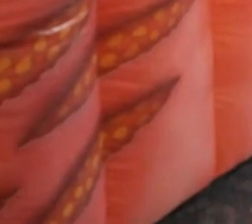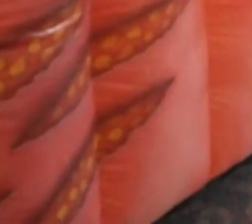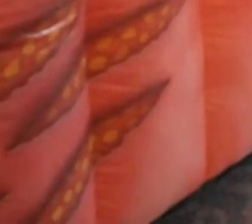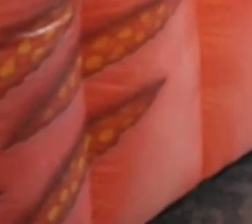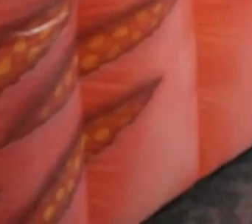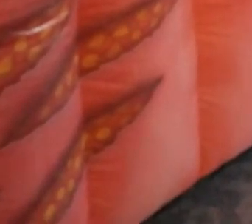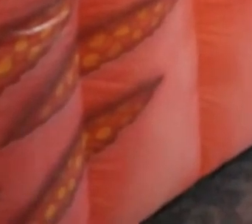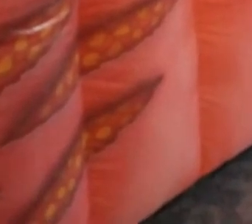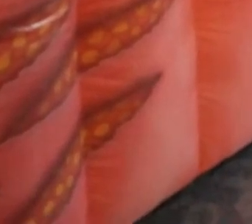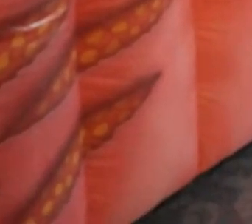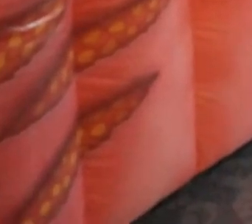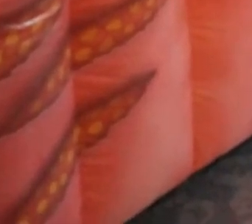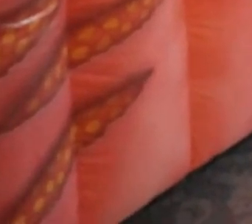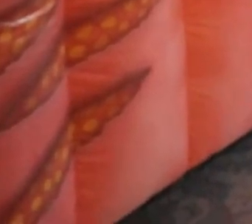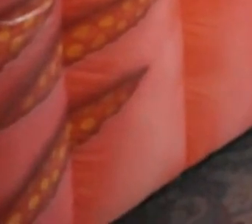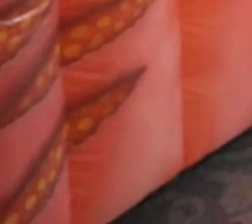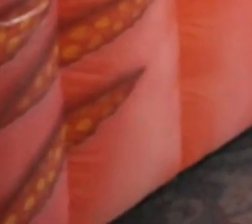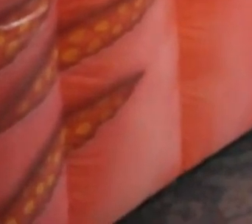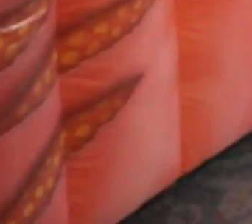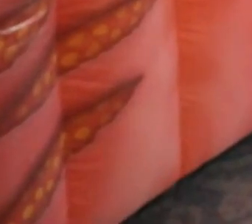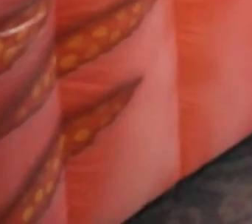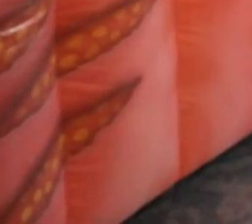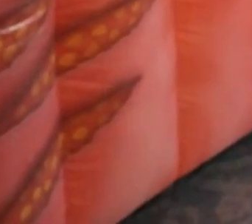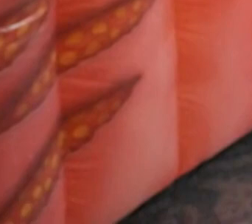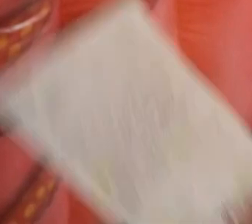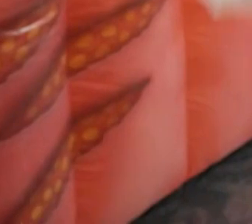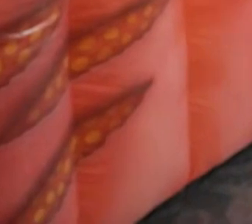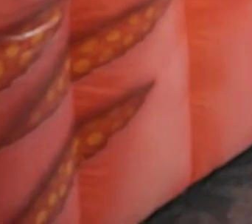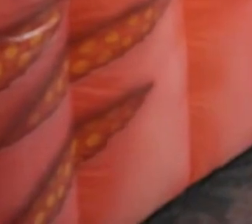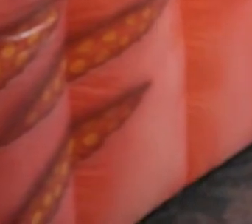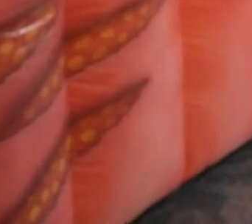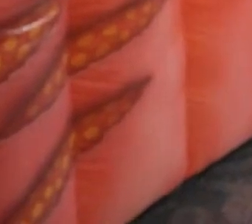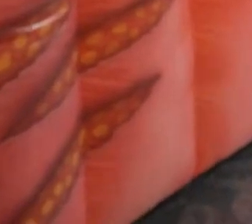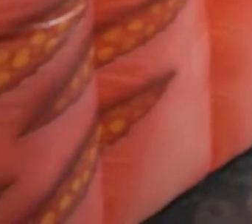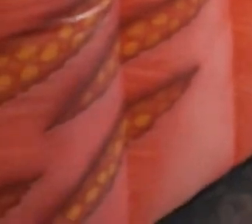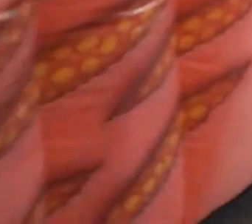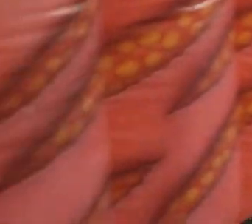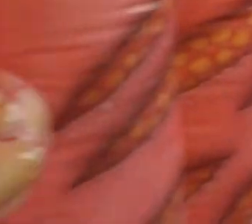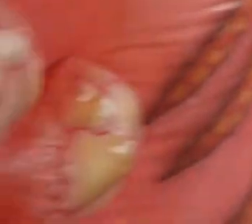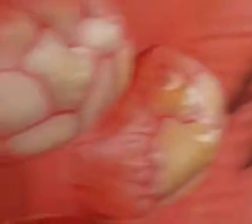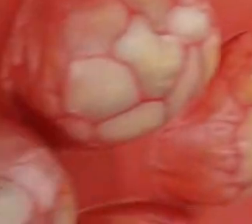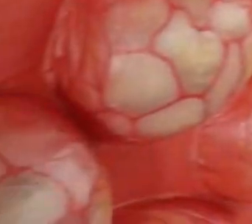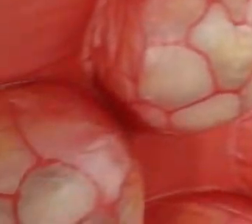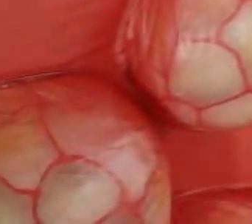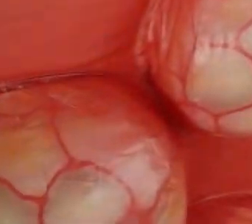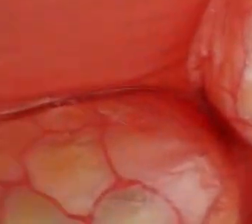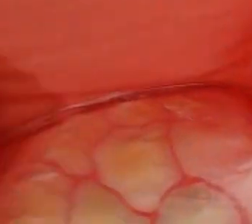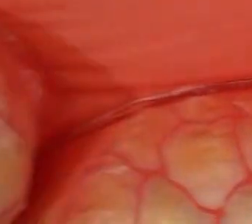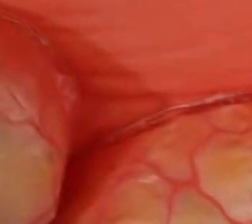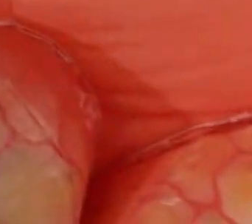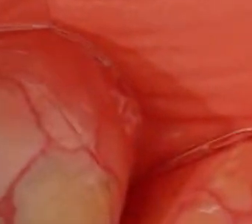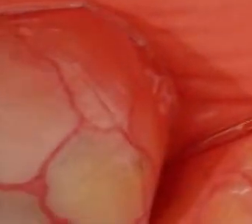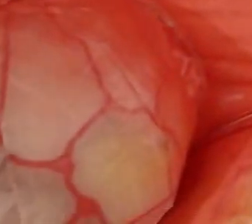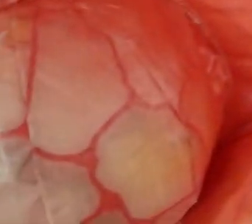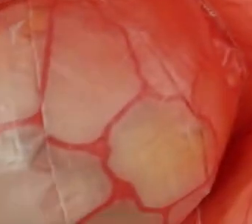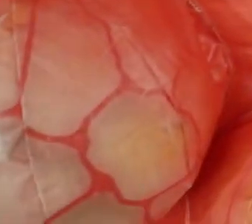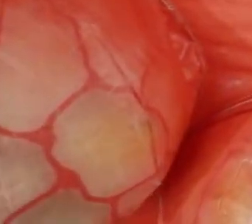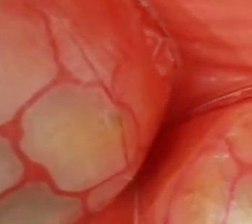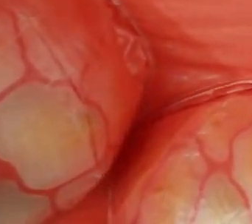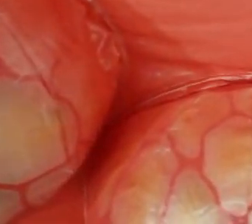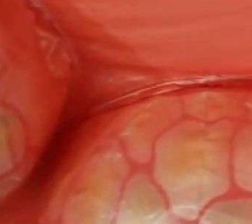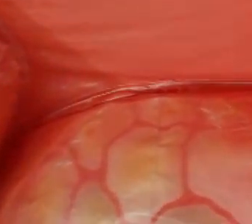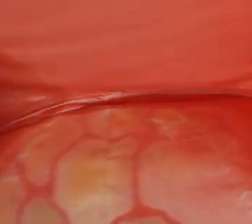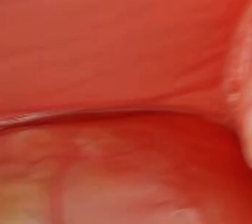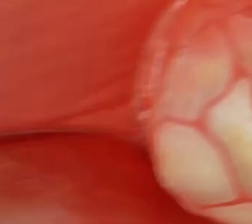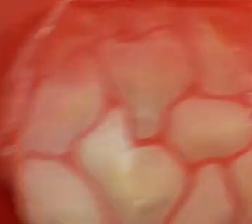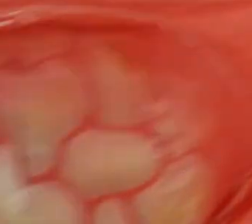that. When you eat food, it takes 12 to 48 hours for that food to travel through your colon and make it out. When you get